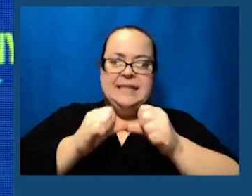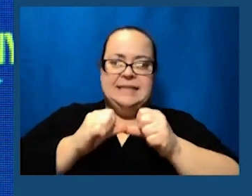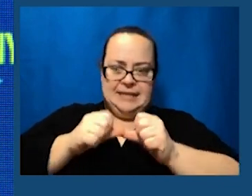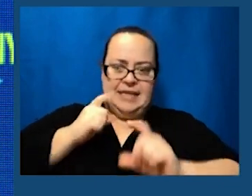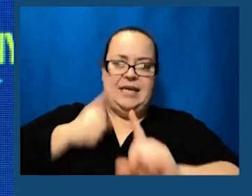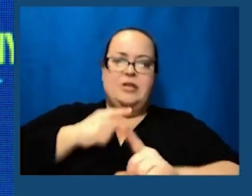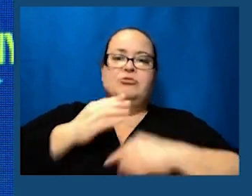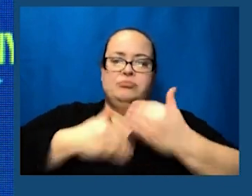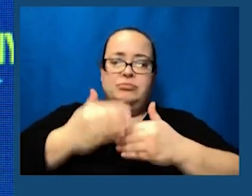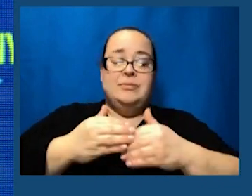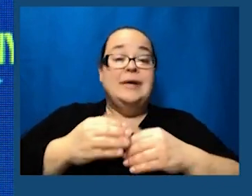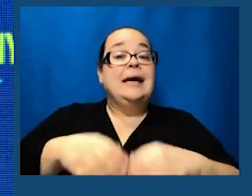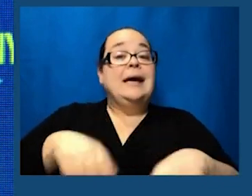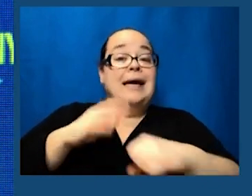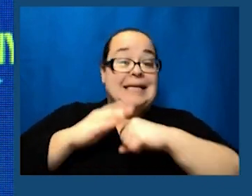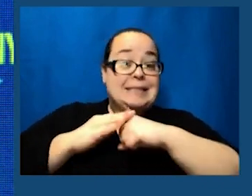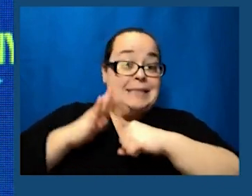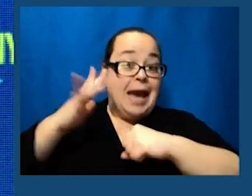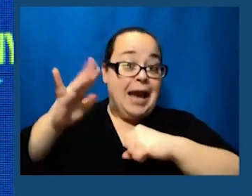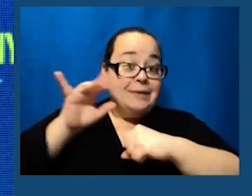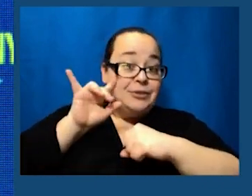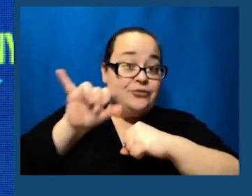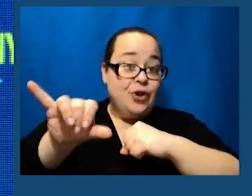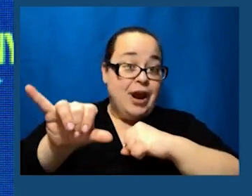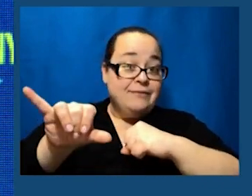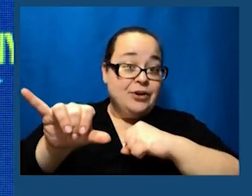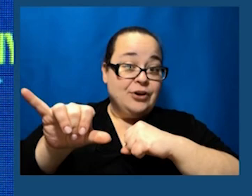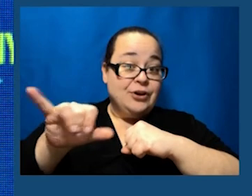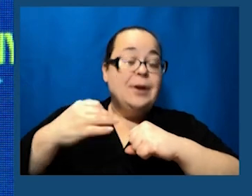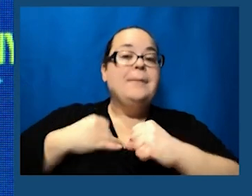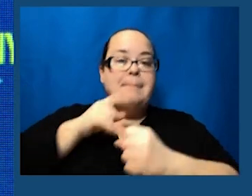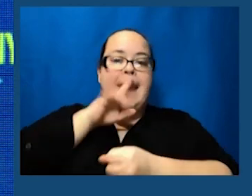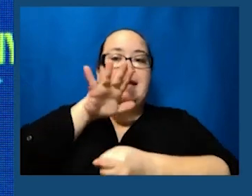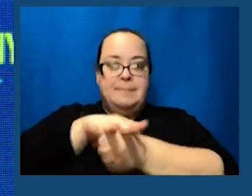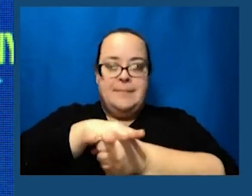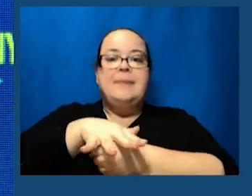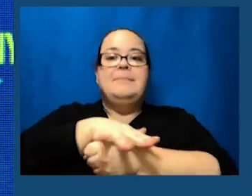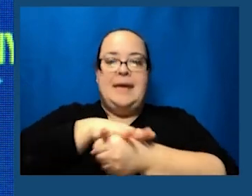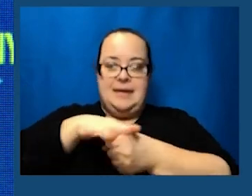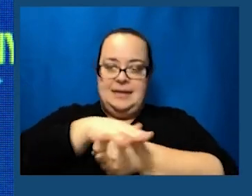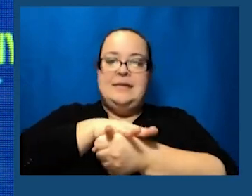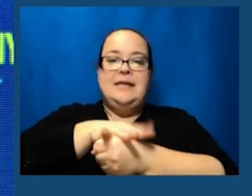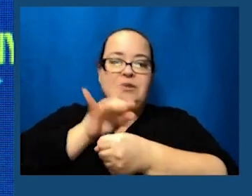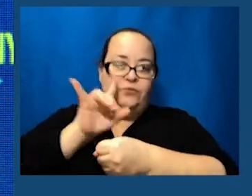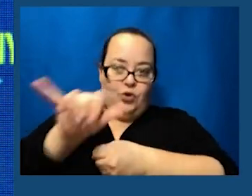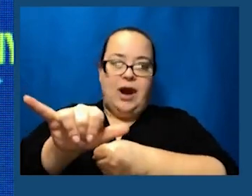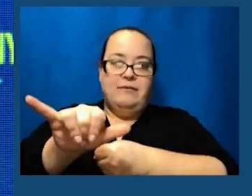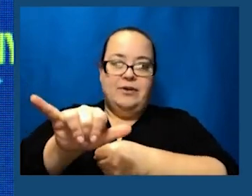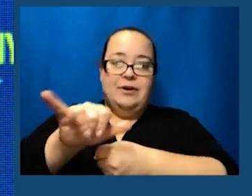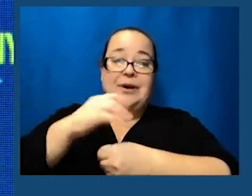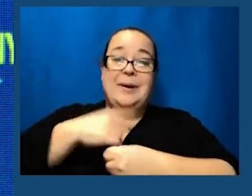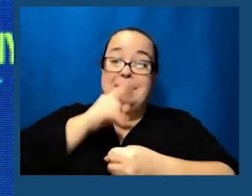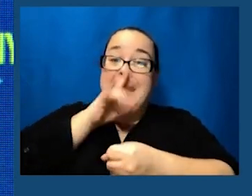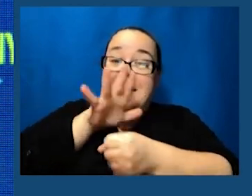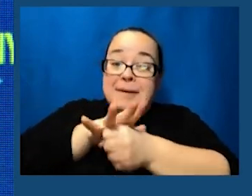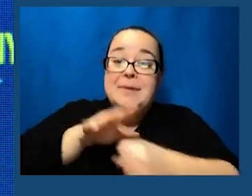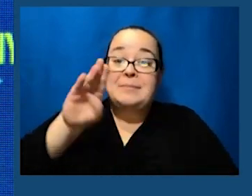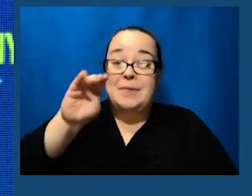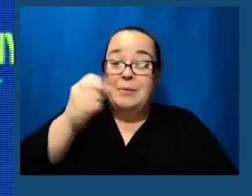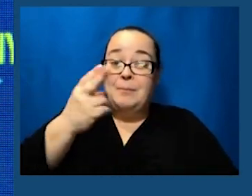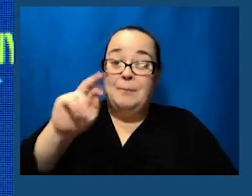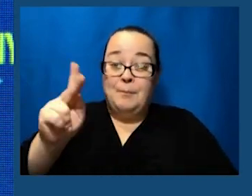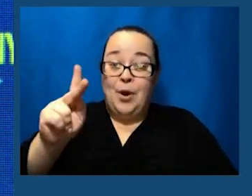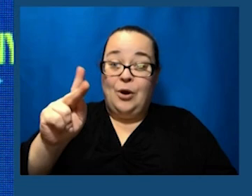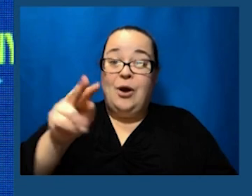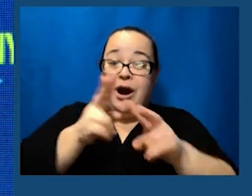diamonds are forever, my commitment to this region is also forever. My commitment to the Mohawk Valley is enduring, and I thank all of you for